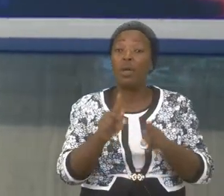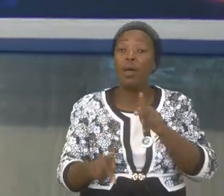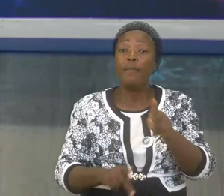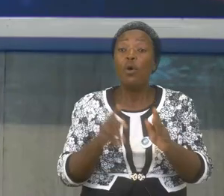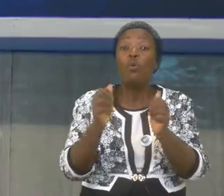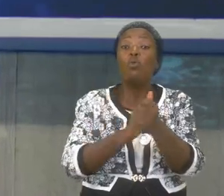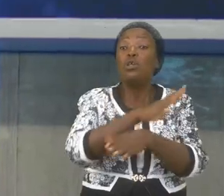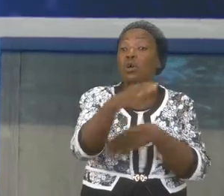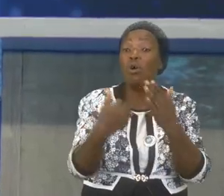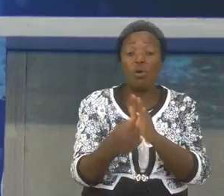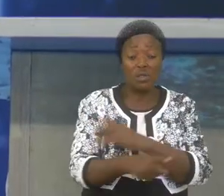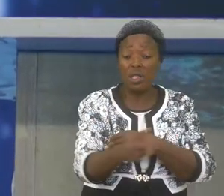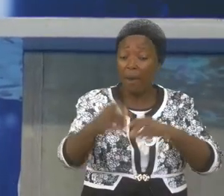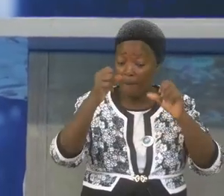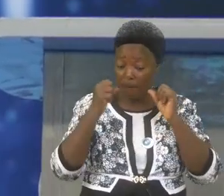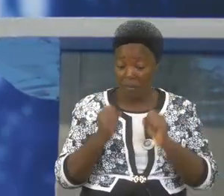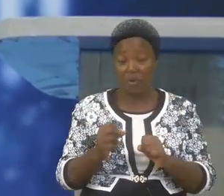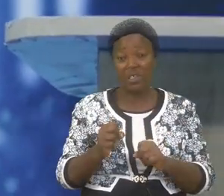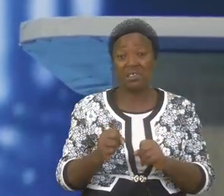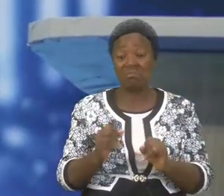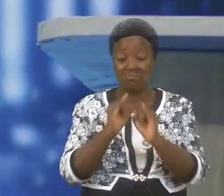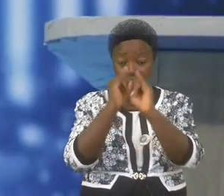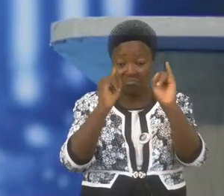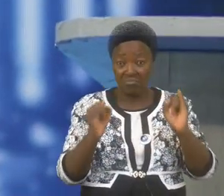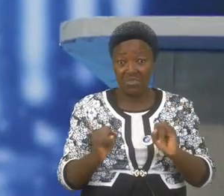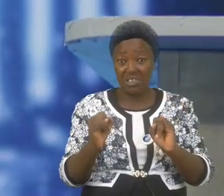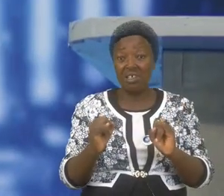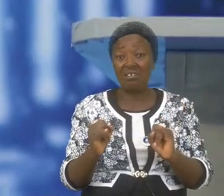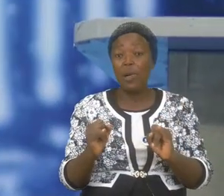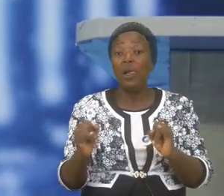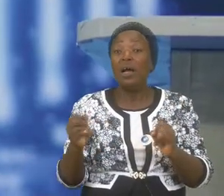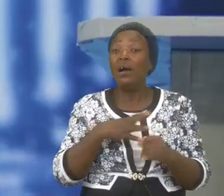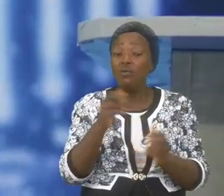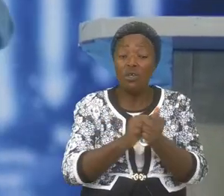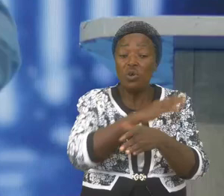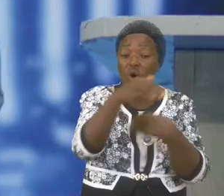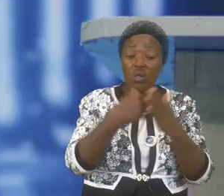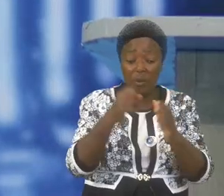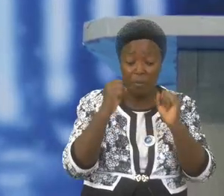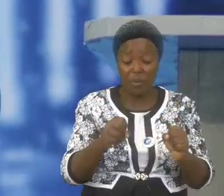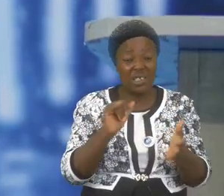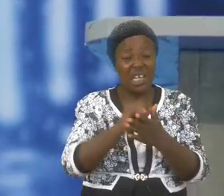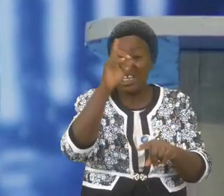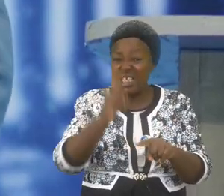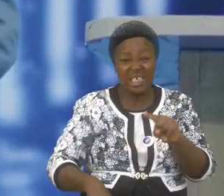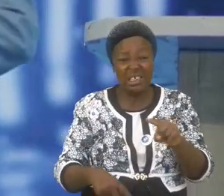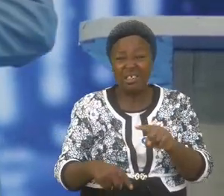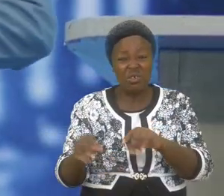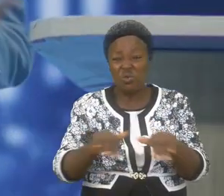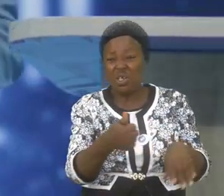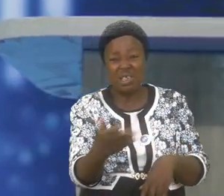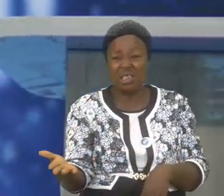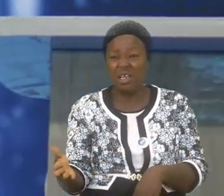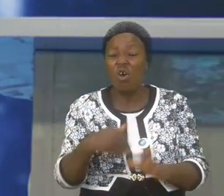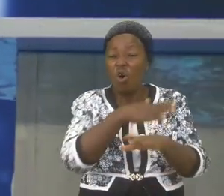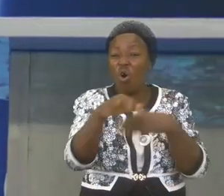screen, all their powers from the grave, all their powers in the star,